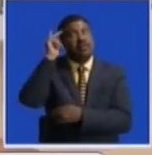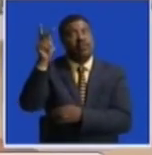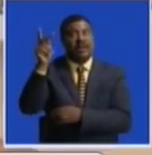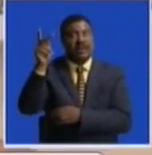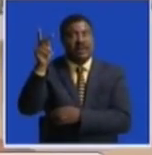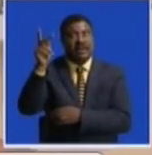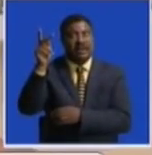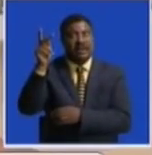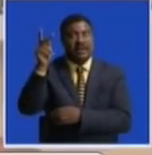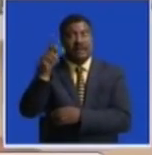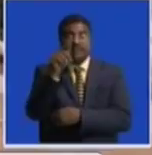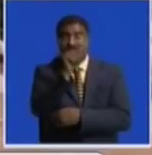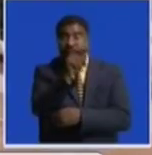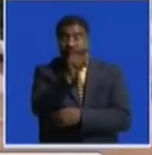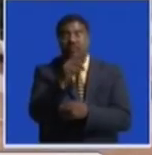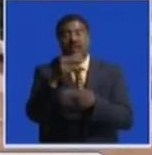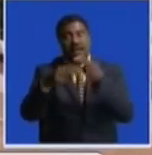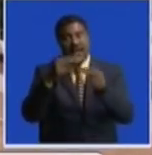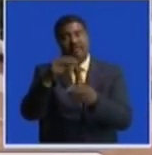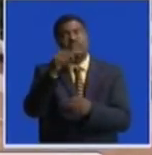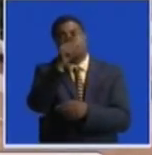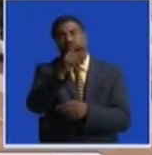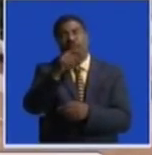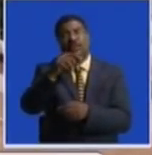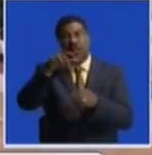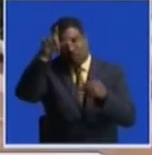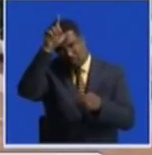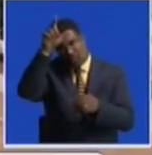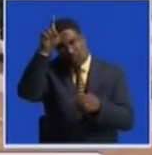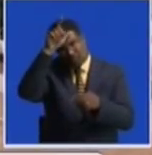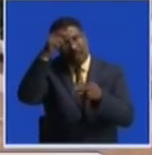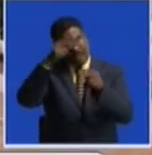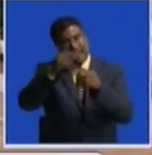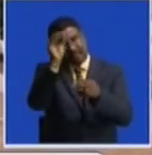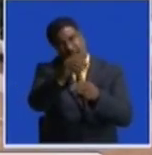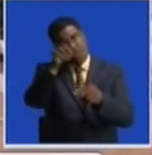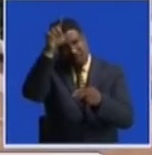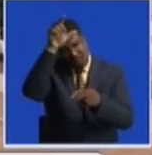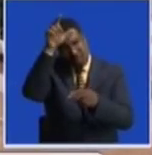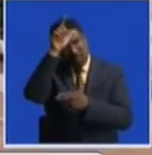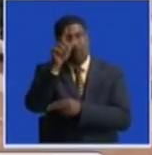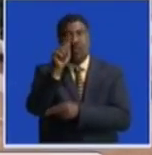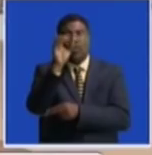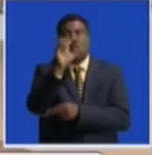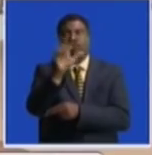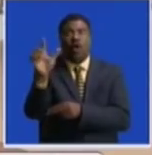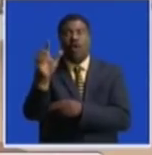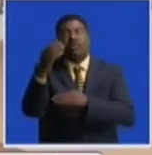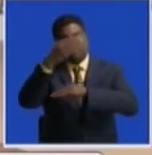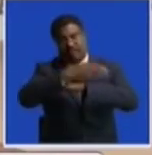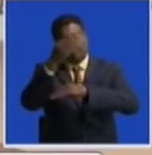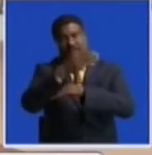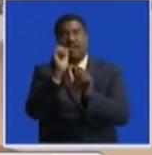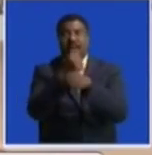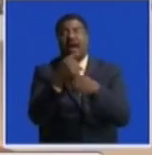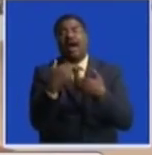called the Edgar Chagwalungu toll station, and this is one of the major toll stations in this country. In terms of